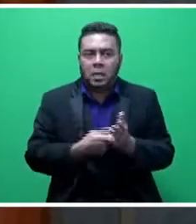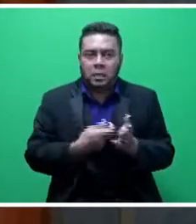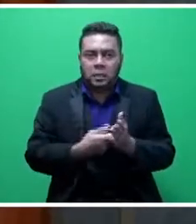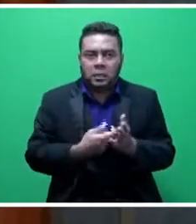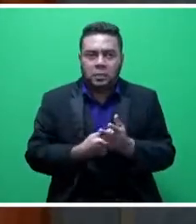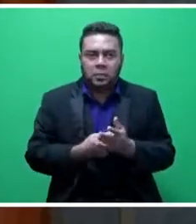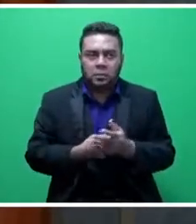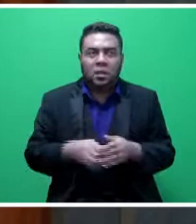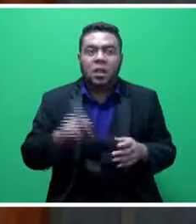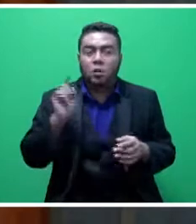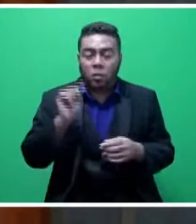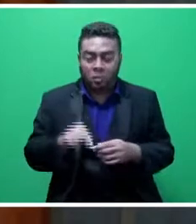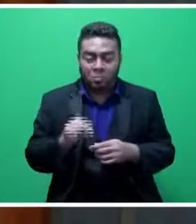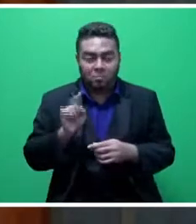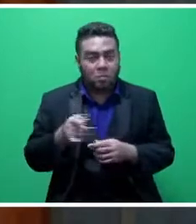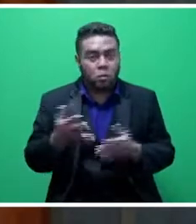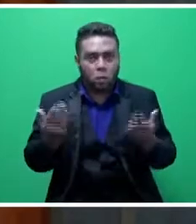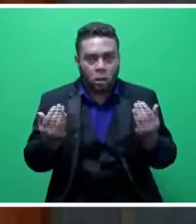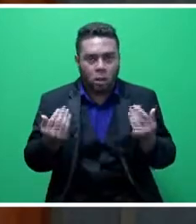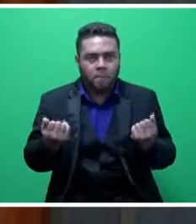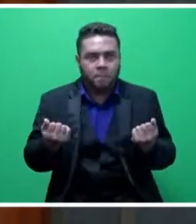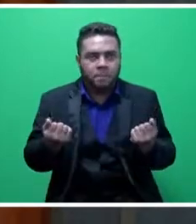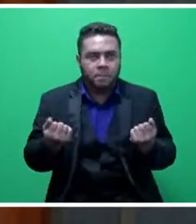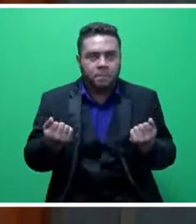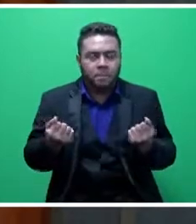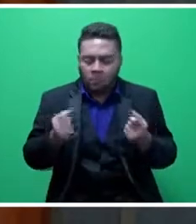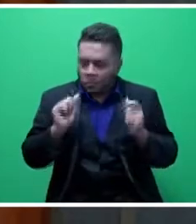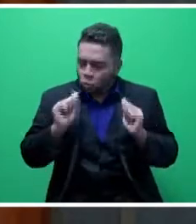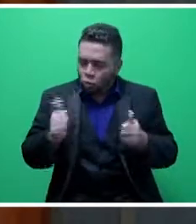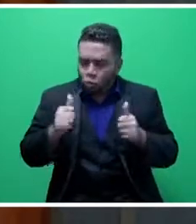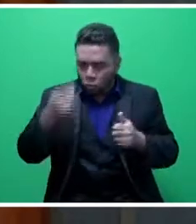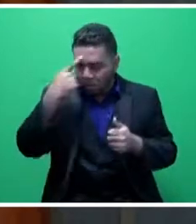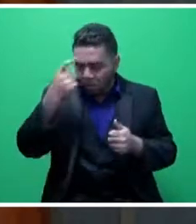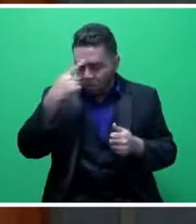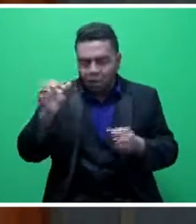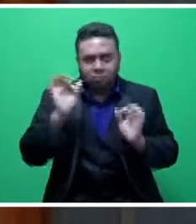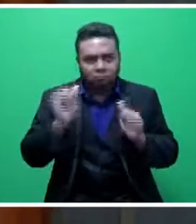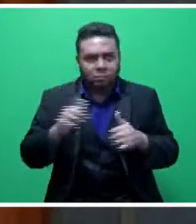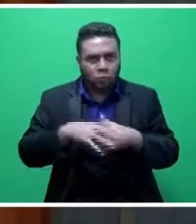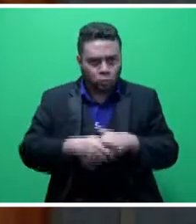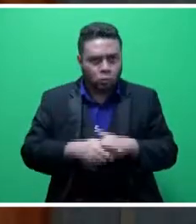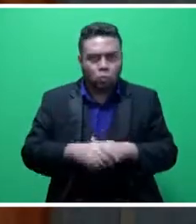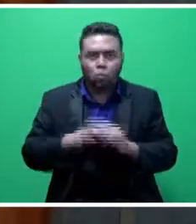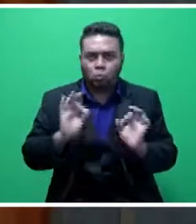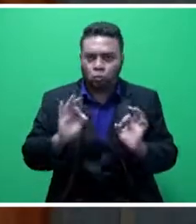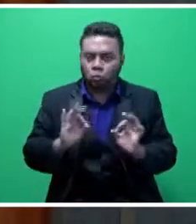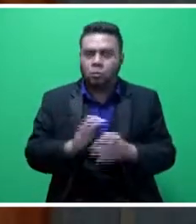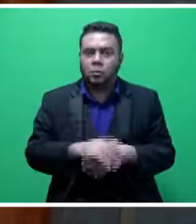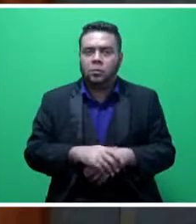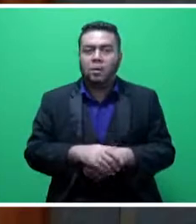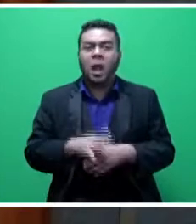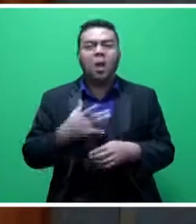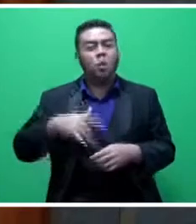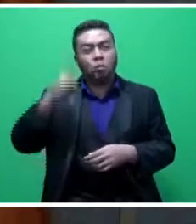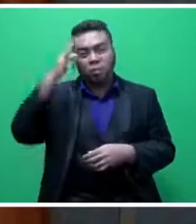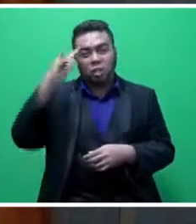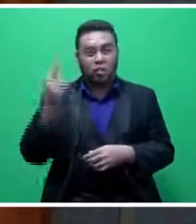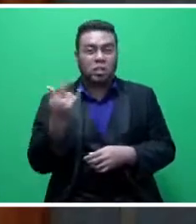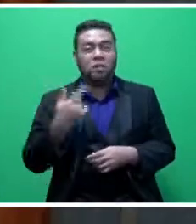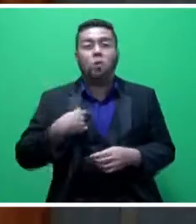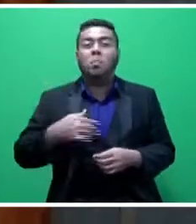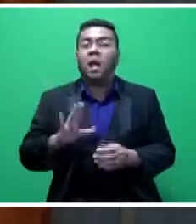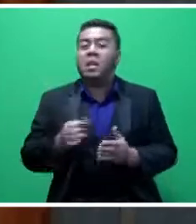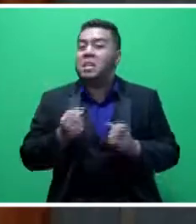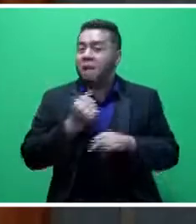use. So this is welcomed. I just, however, want to make a suggestion to the government for